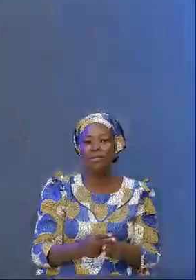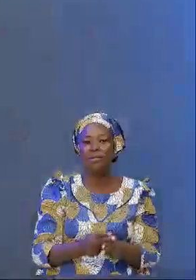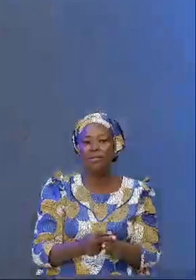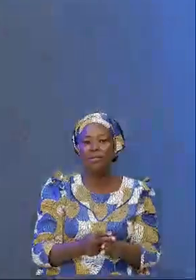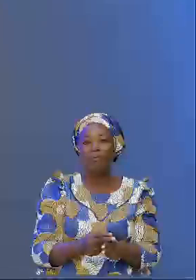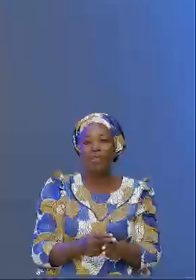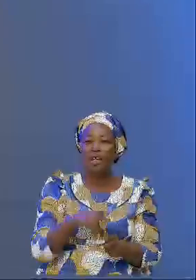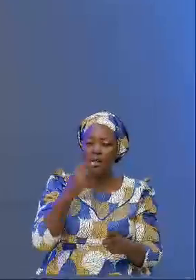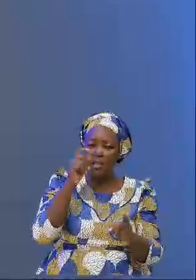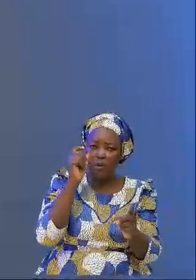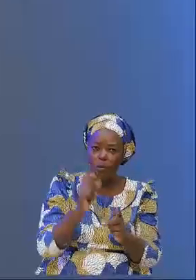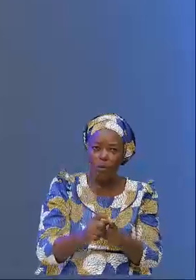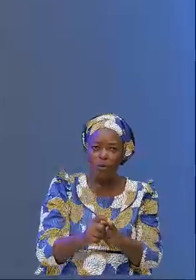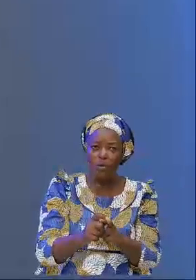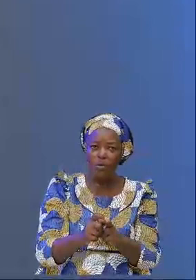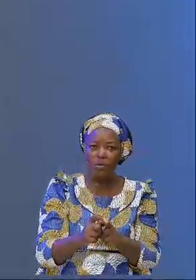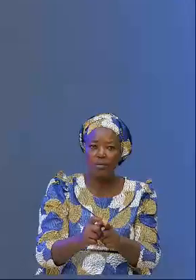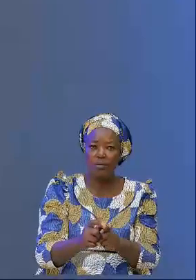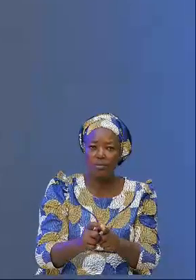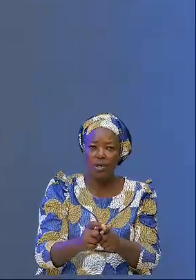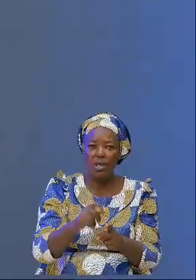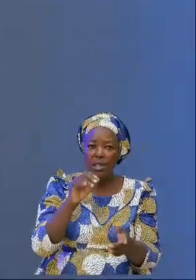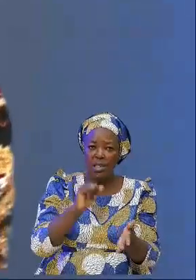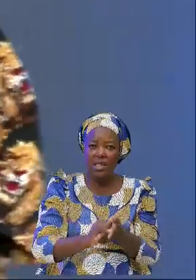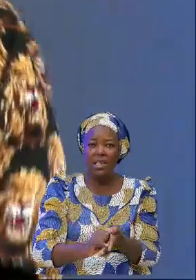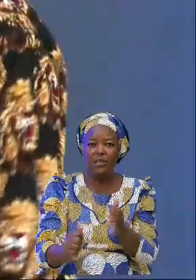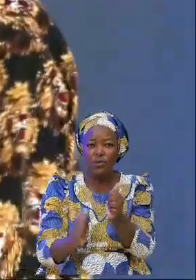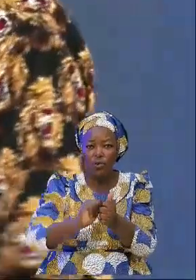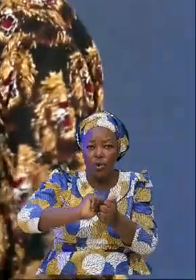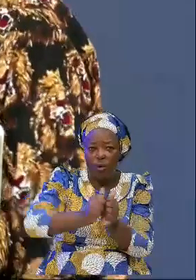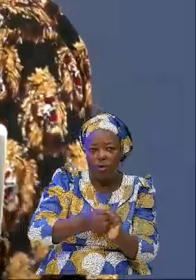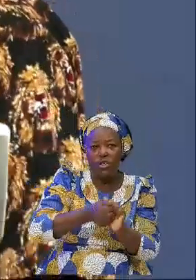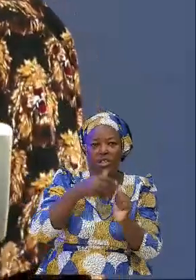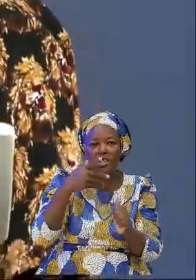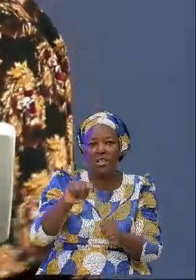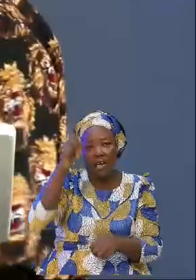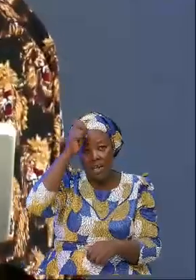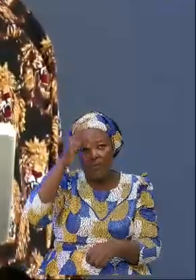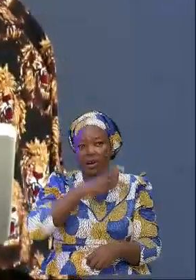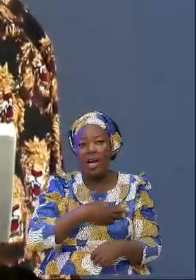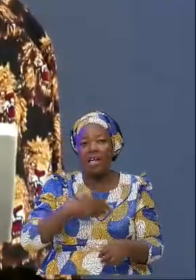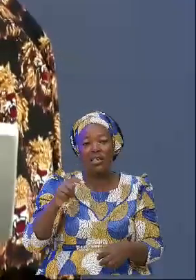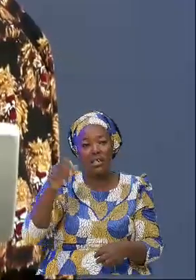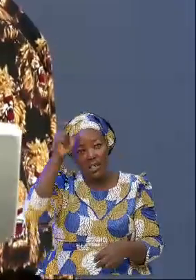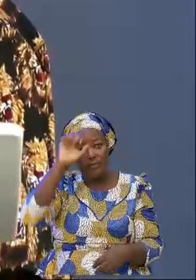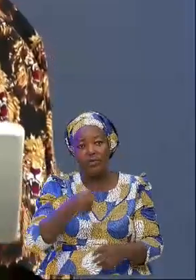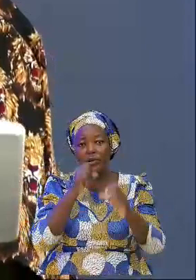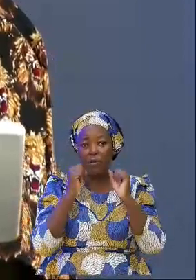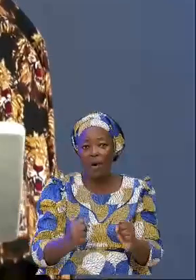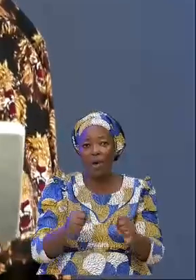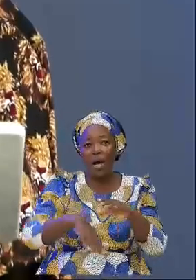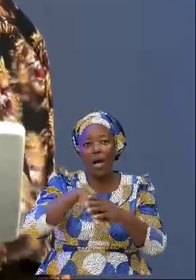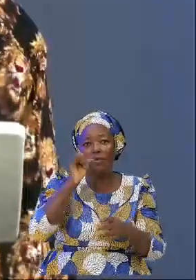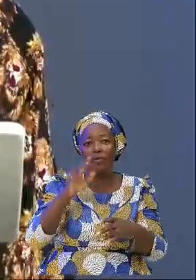my word to perform it. The word that crushes the